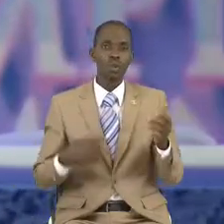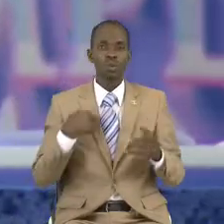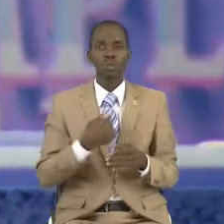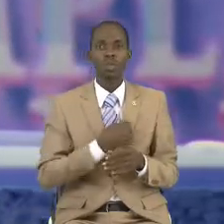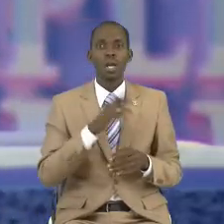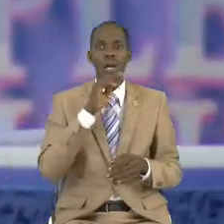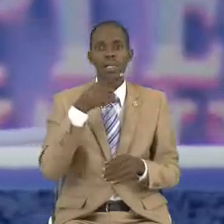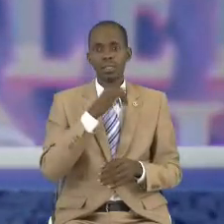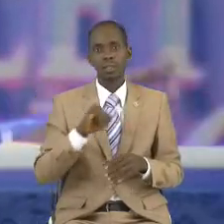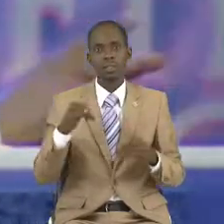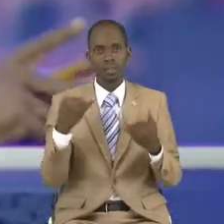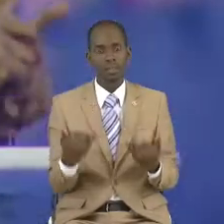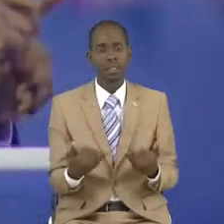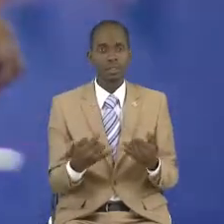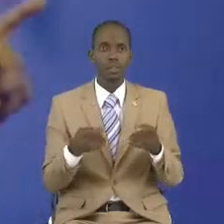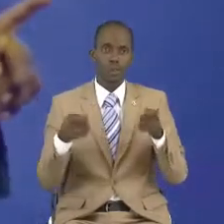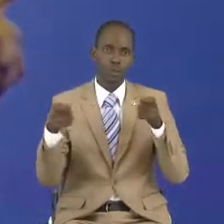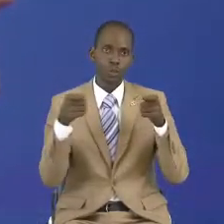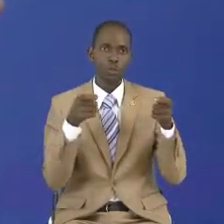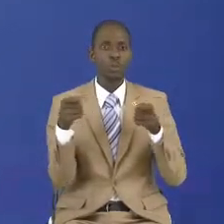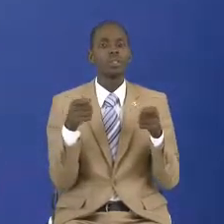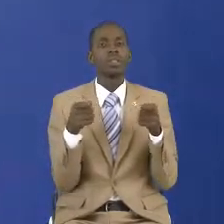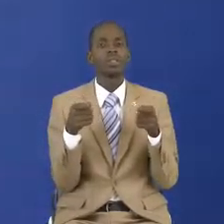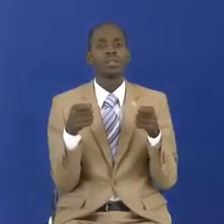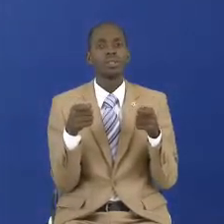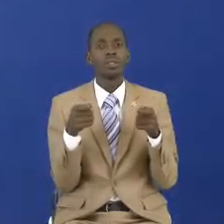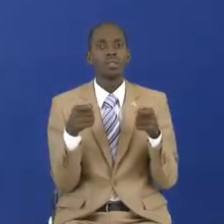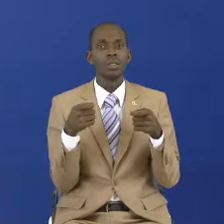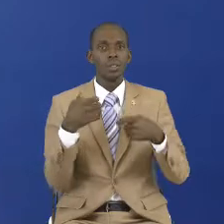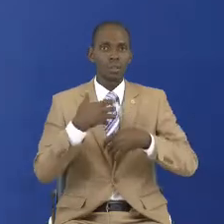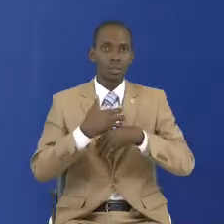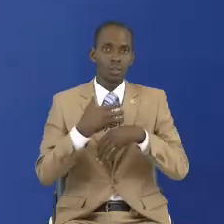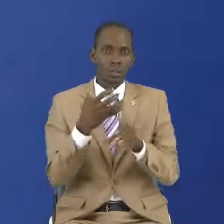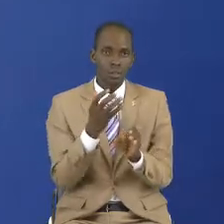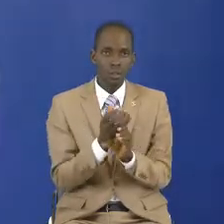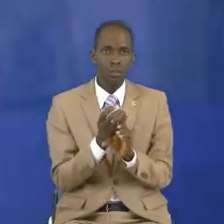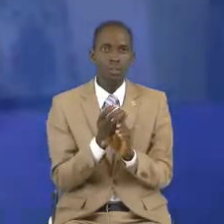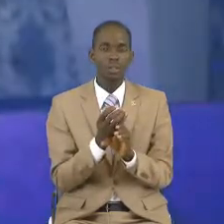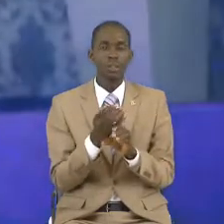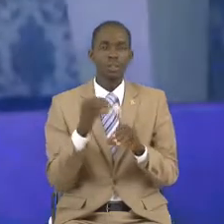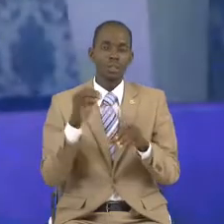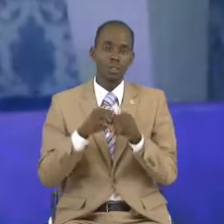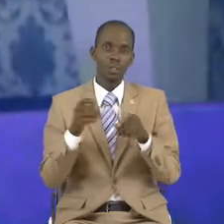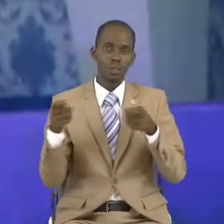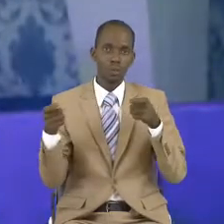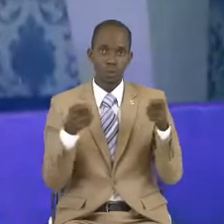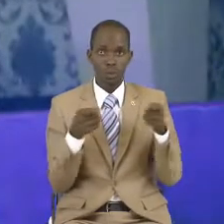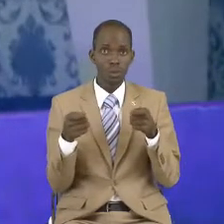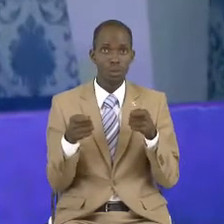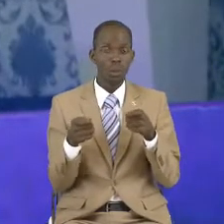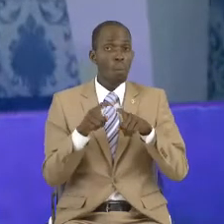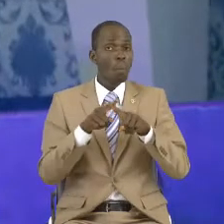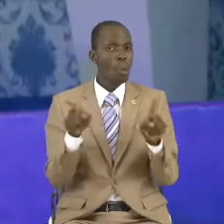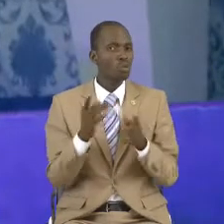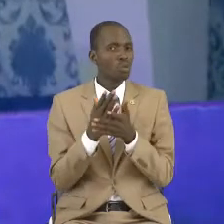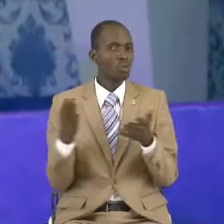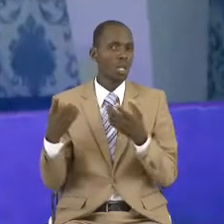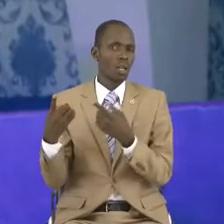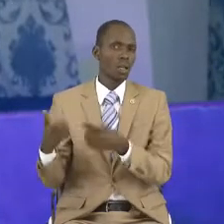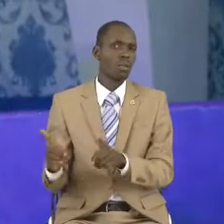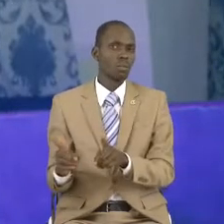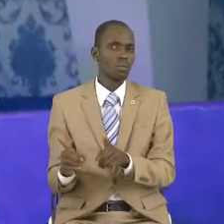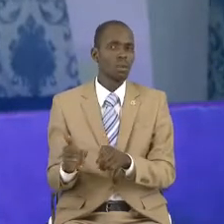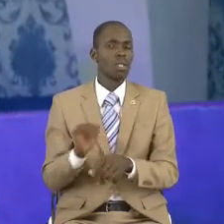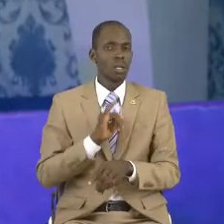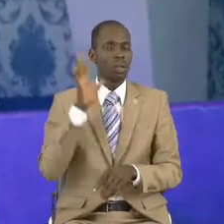dominion creation in dominion but then something happened i'll tell you i'll show you